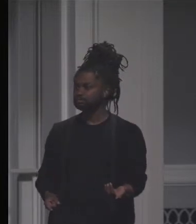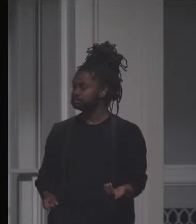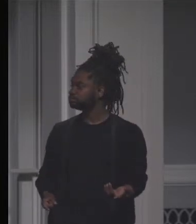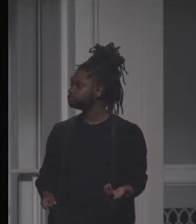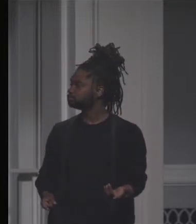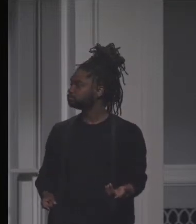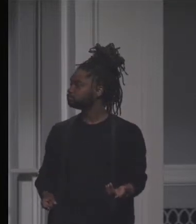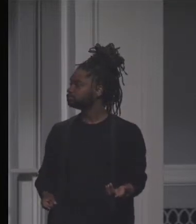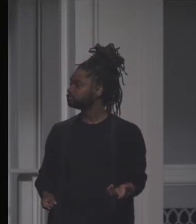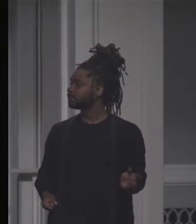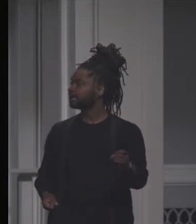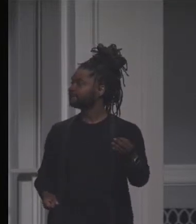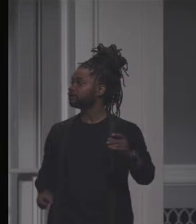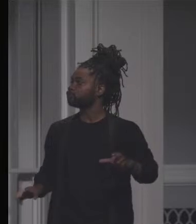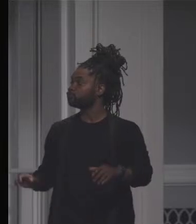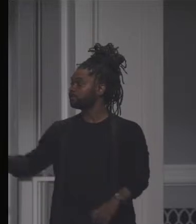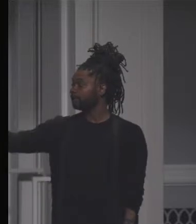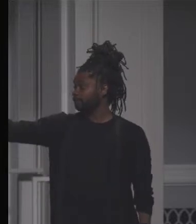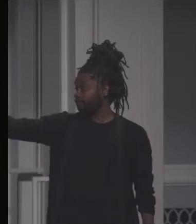if I do this,